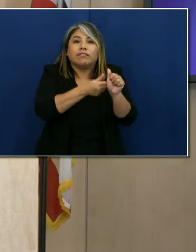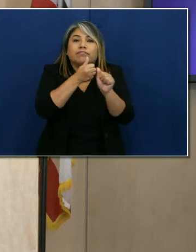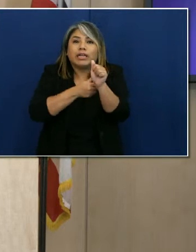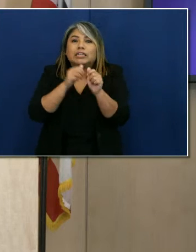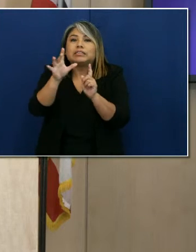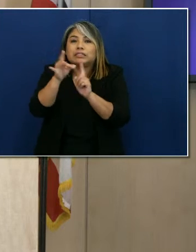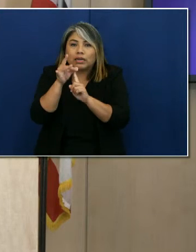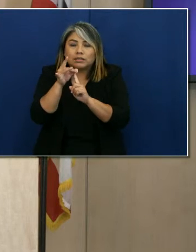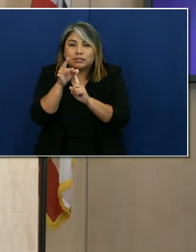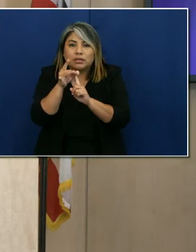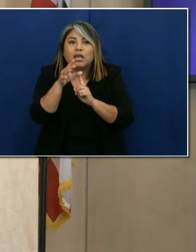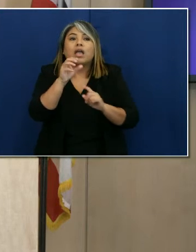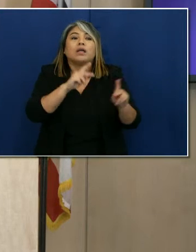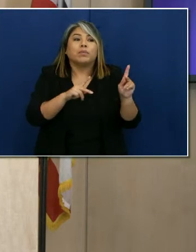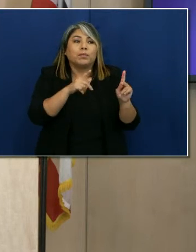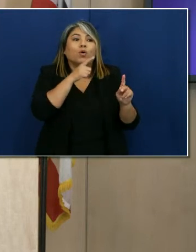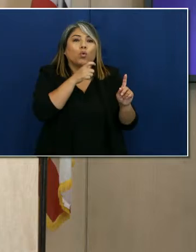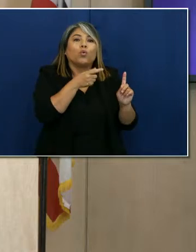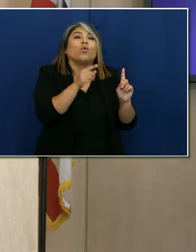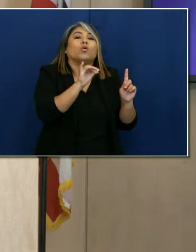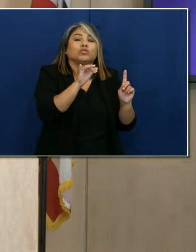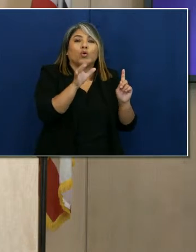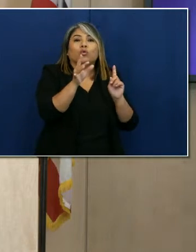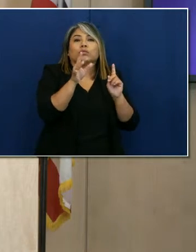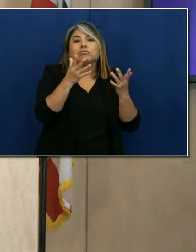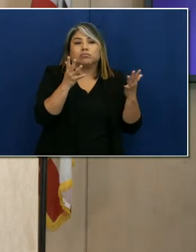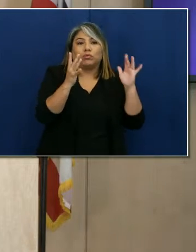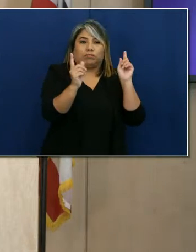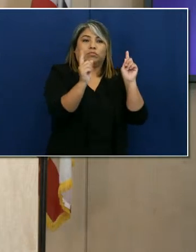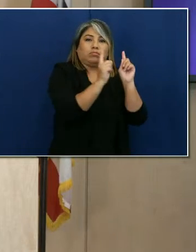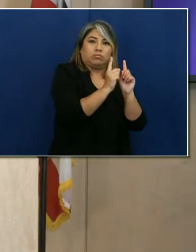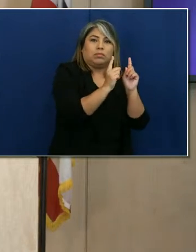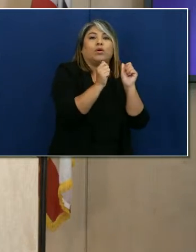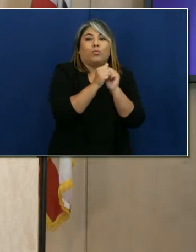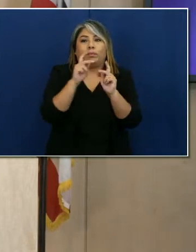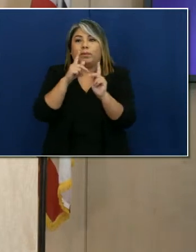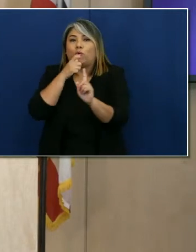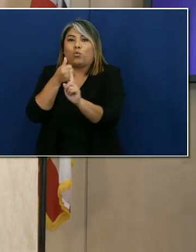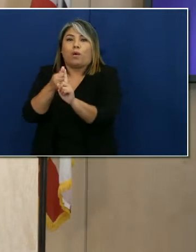and those individuals that come in contact with them. Thank you. Thank you.